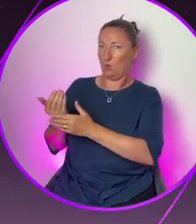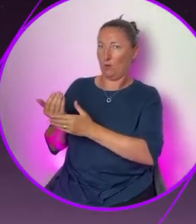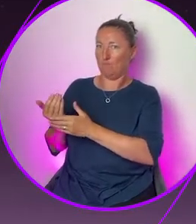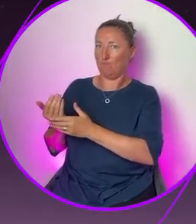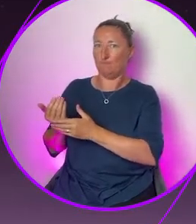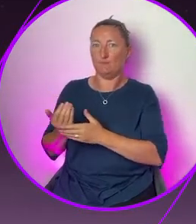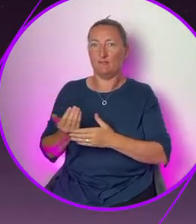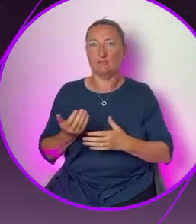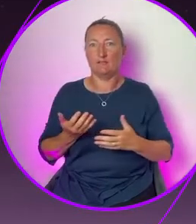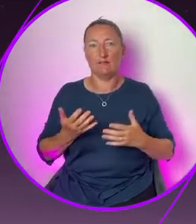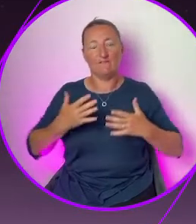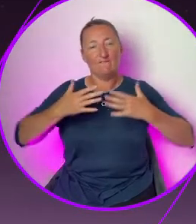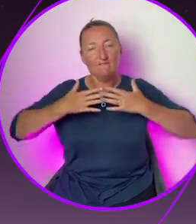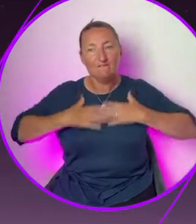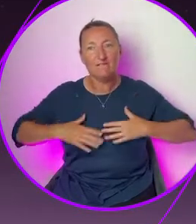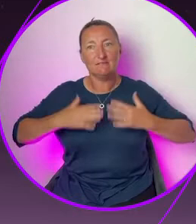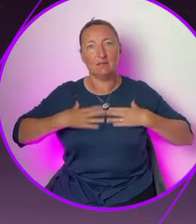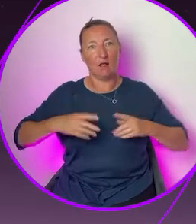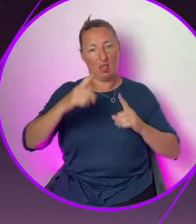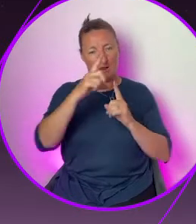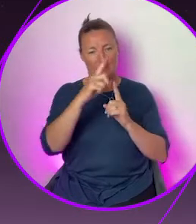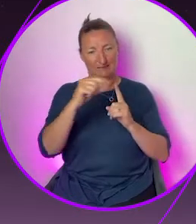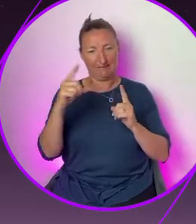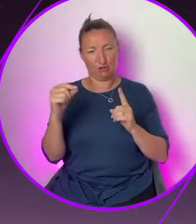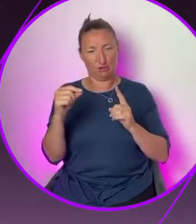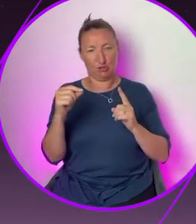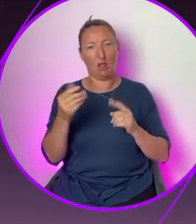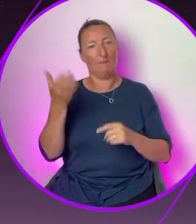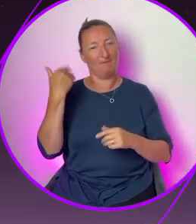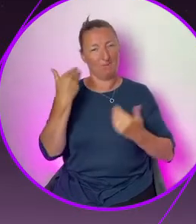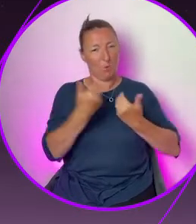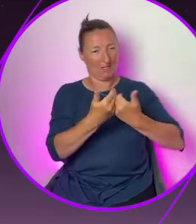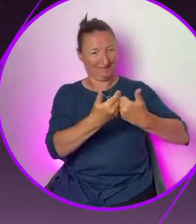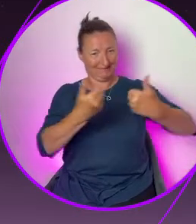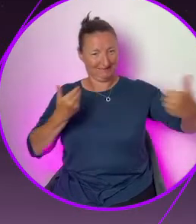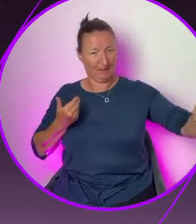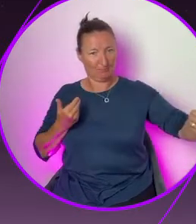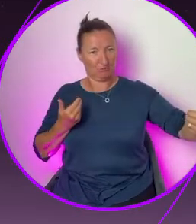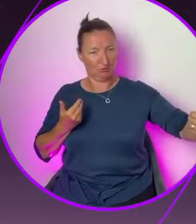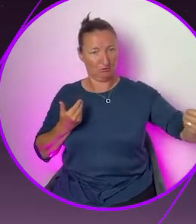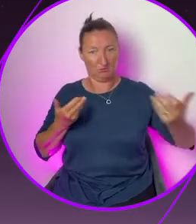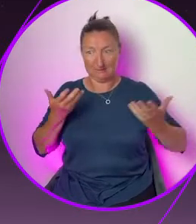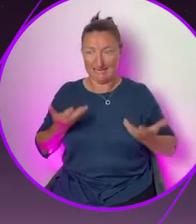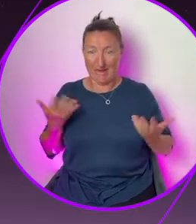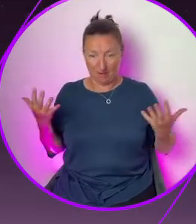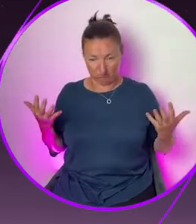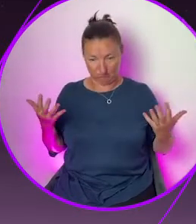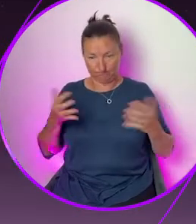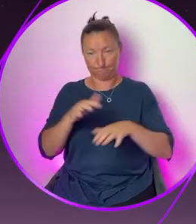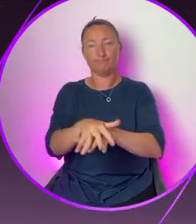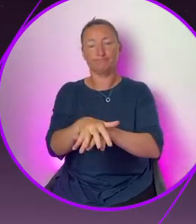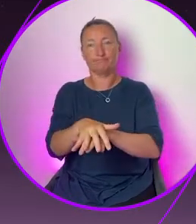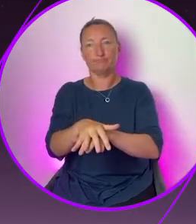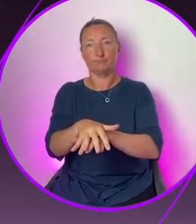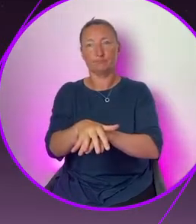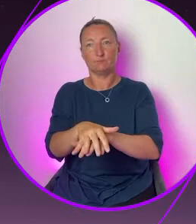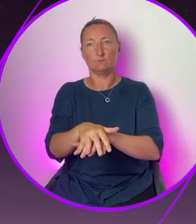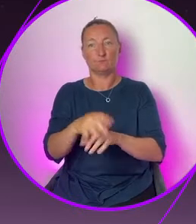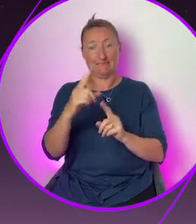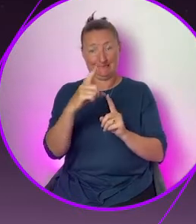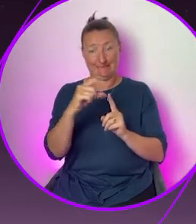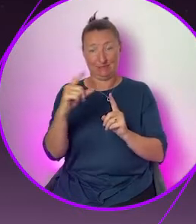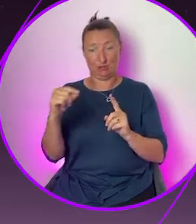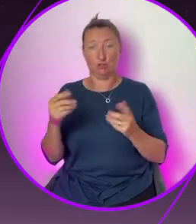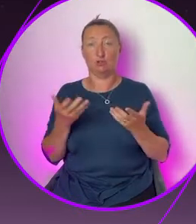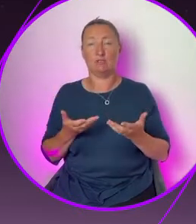of physical and digital as separate realms, if it ever was, but the idea that digital is a